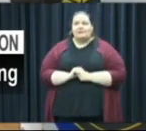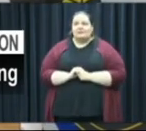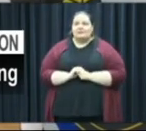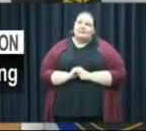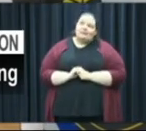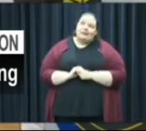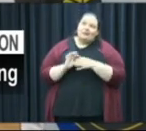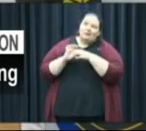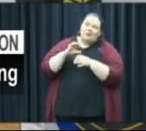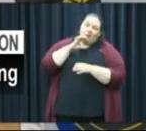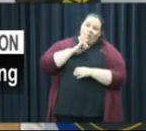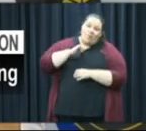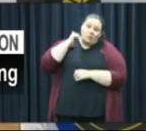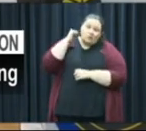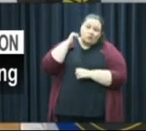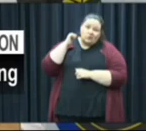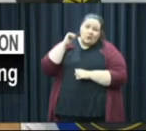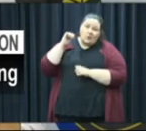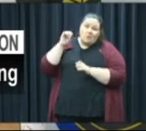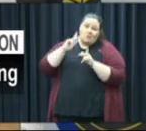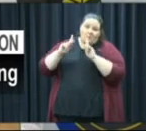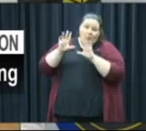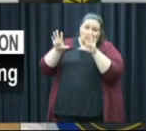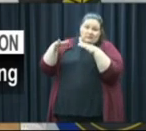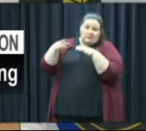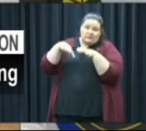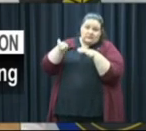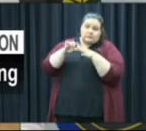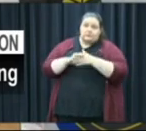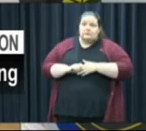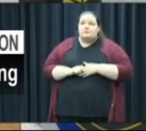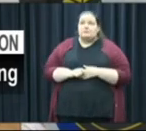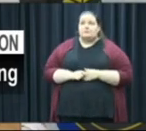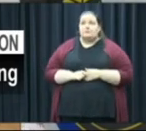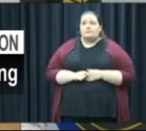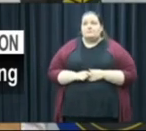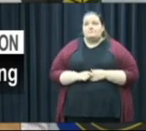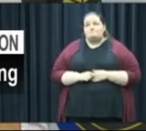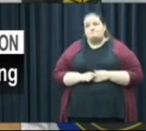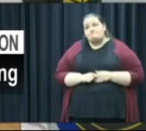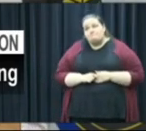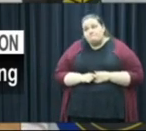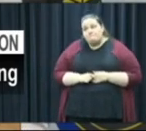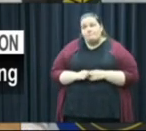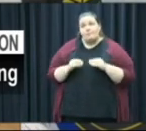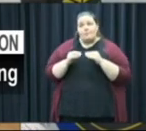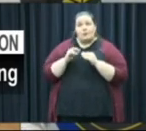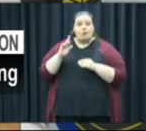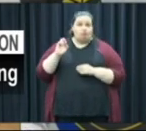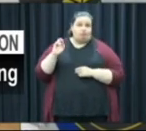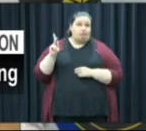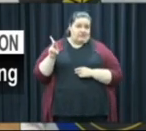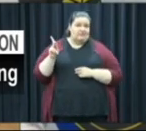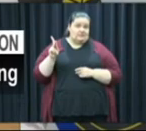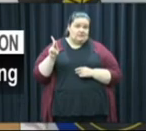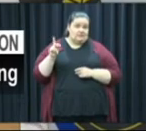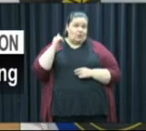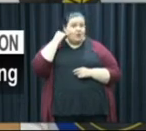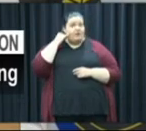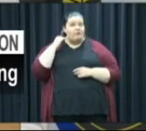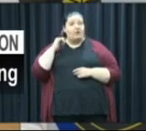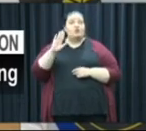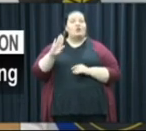In terms of the elderly population, obviously, they are more at risk. So if you are bubbling with somebody who's